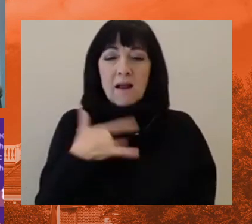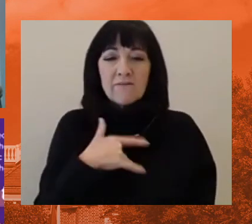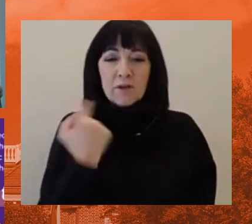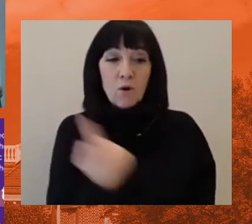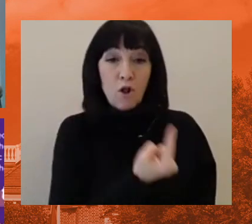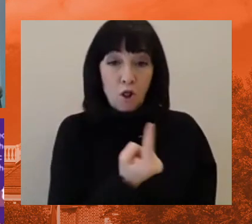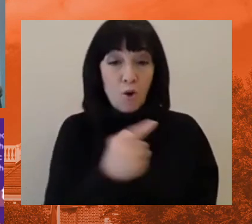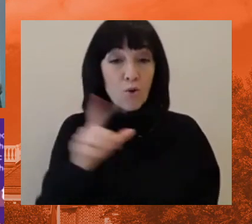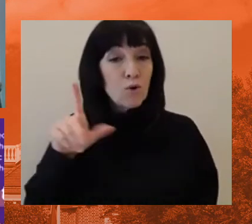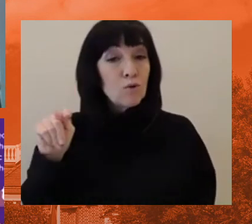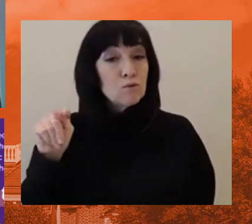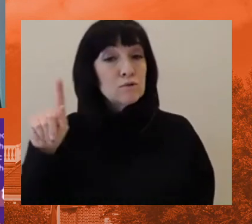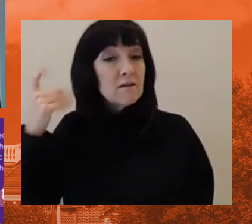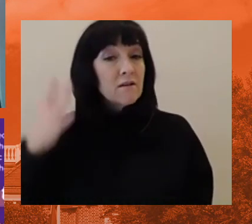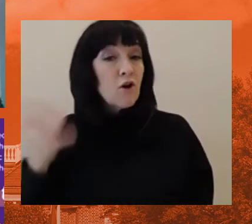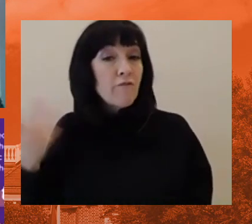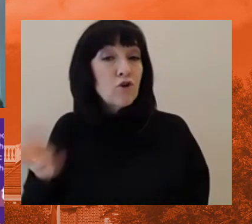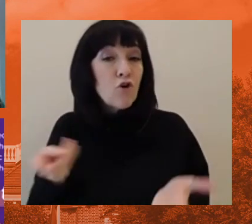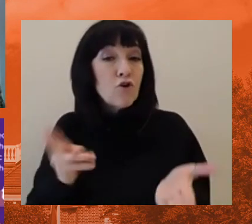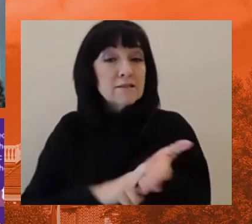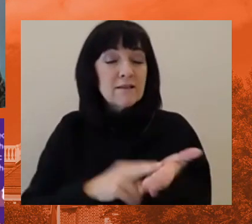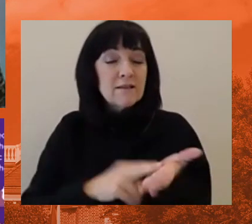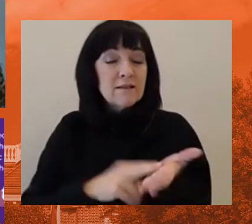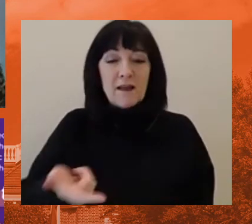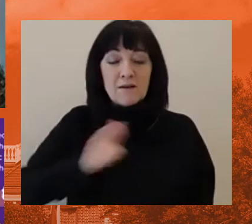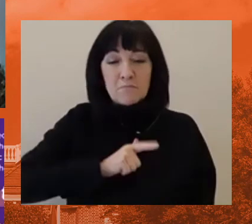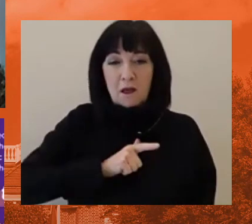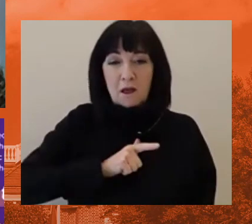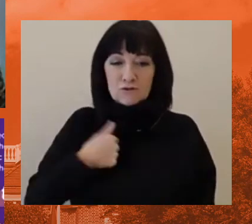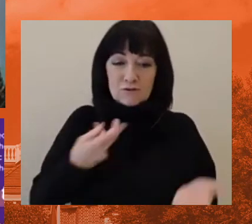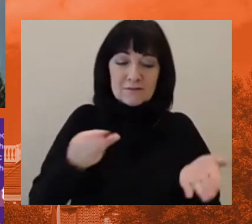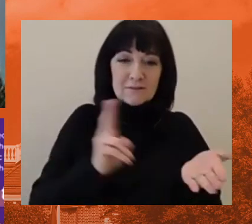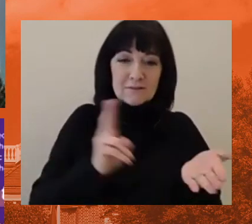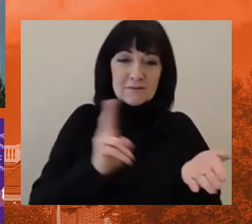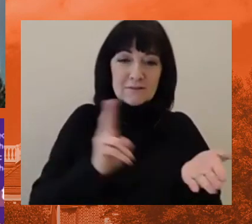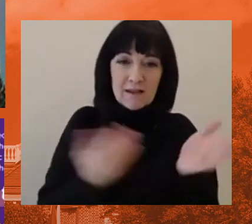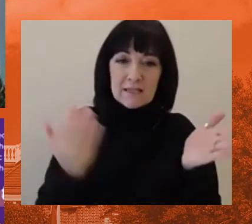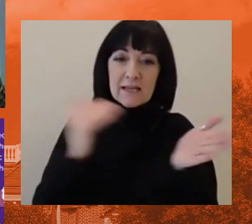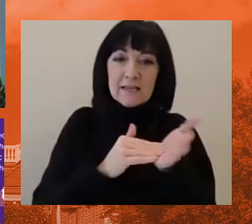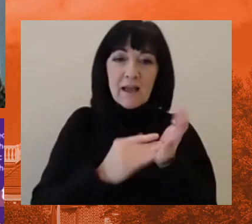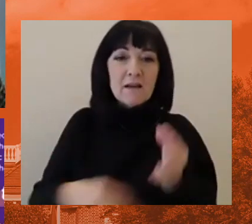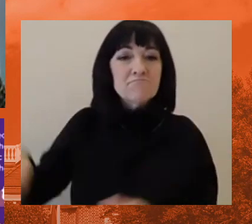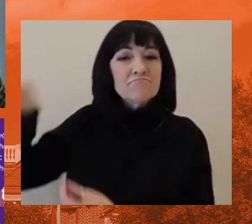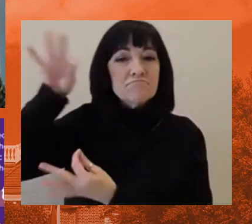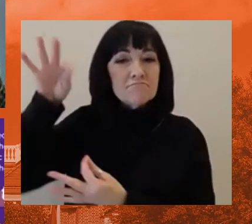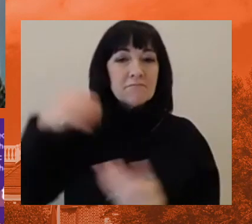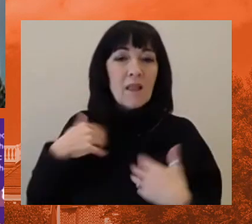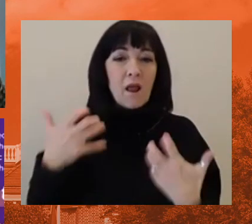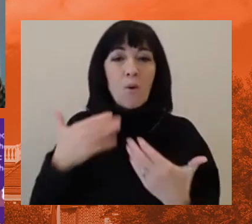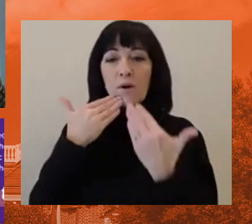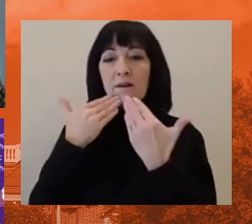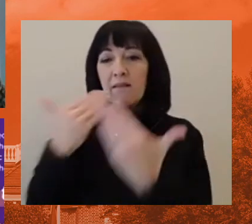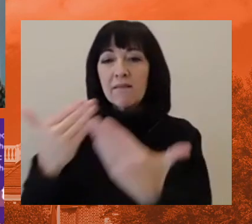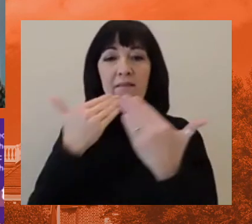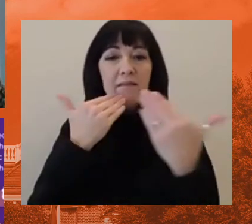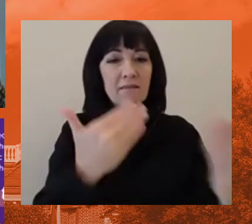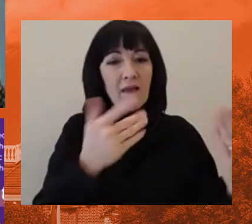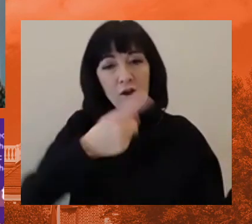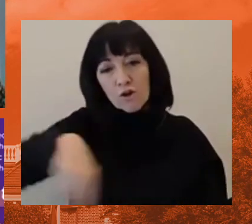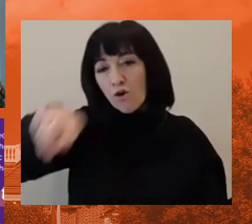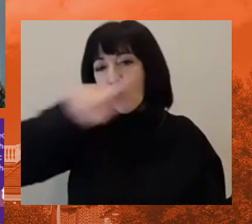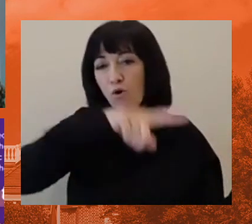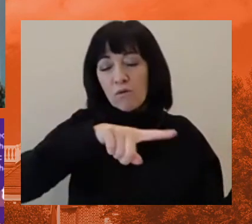it. And now, so have I. And again, I want to thank those of you who